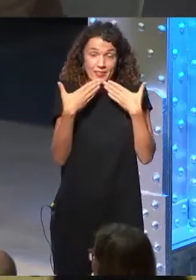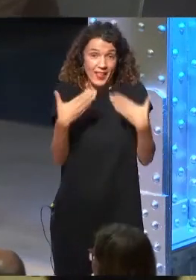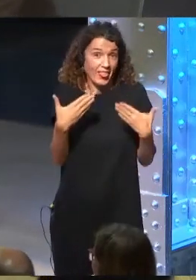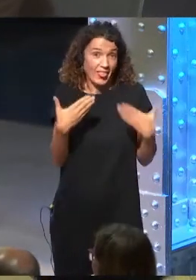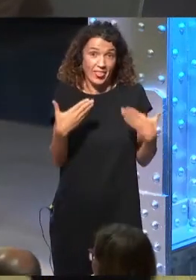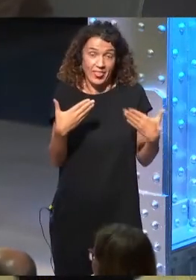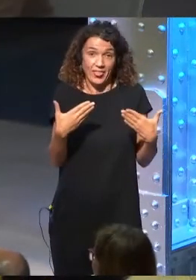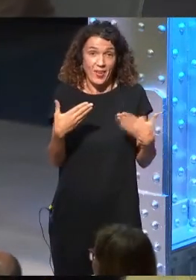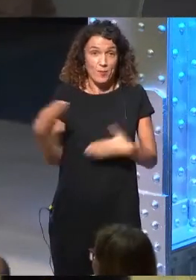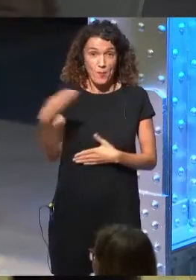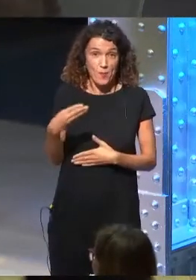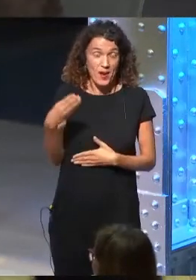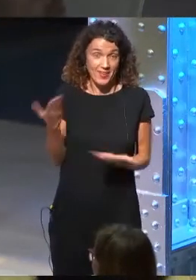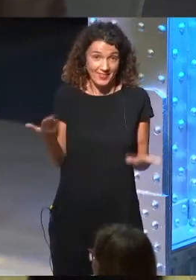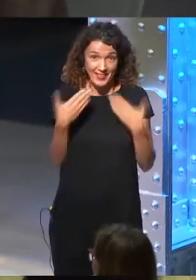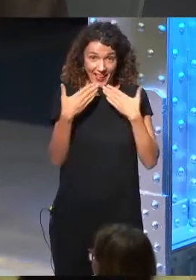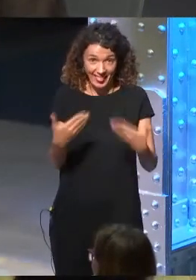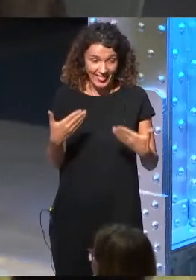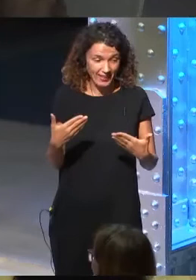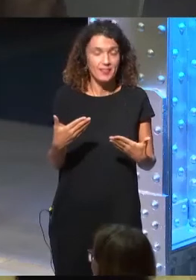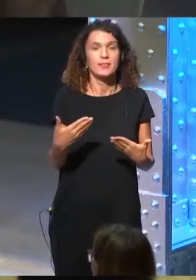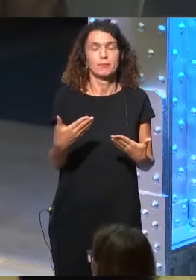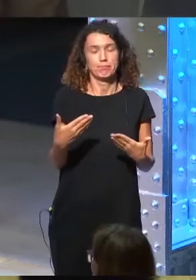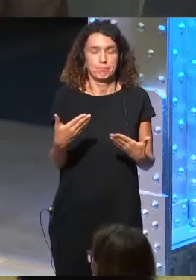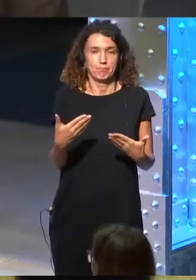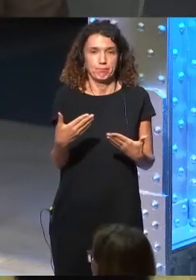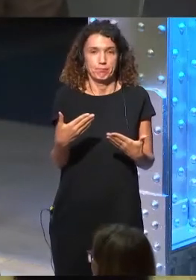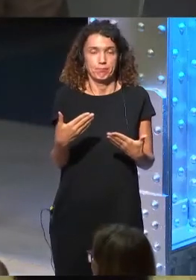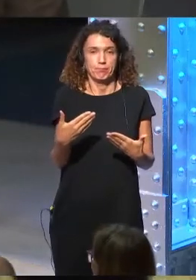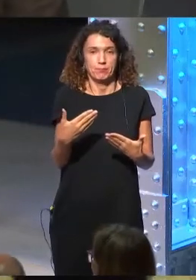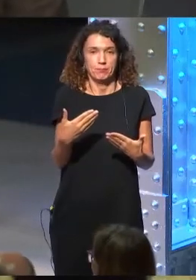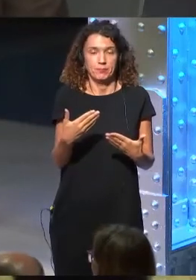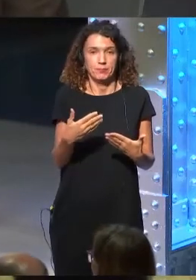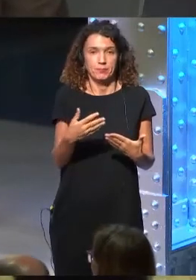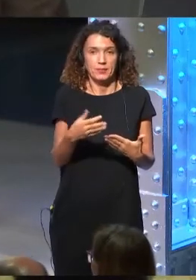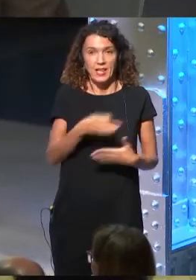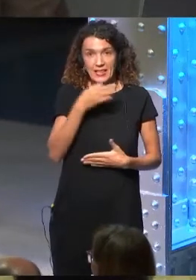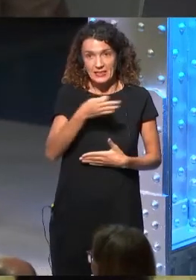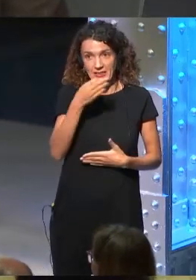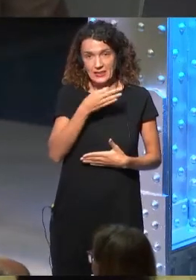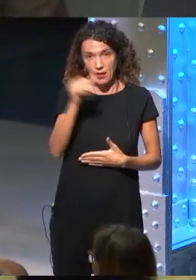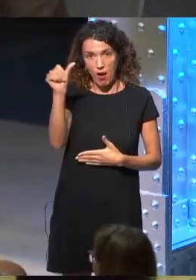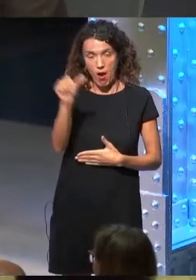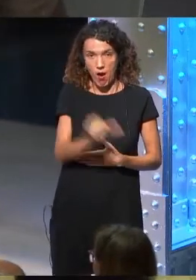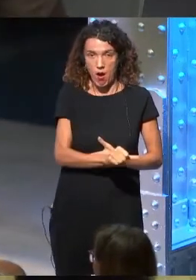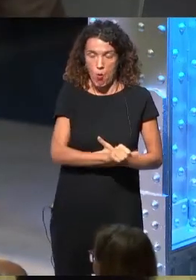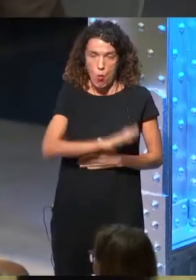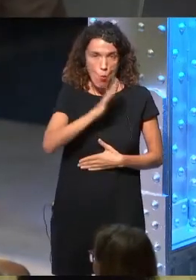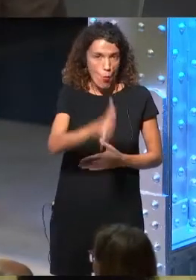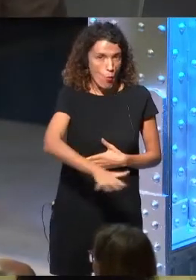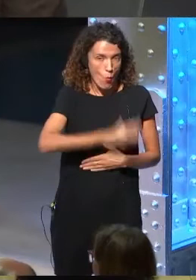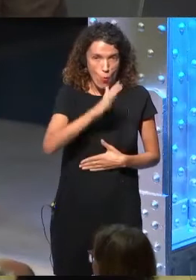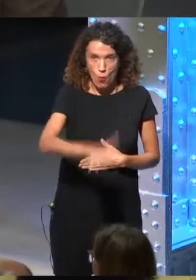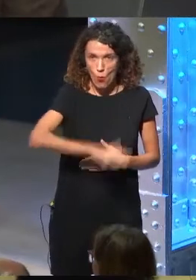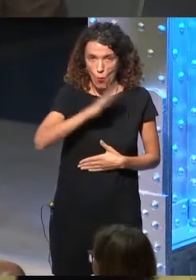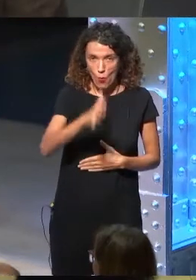Muchísimas gracias, Mary. Thank you very much, Mary. Of course, well, the chat has